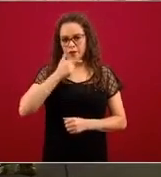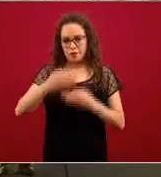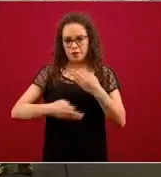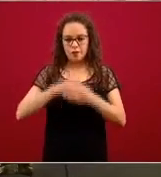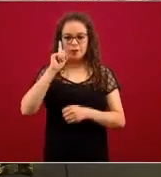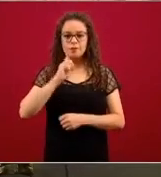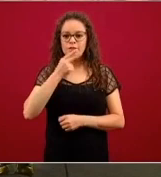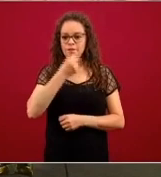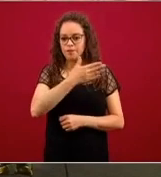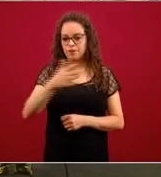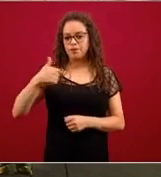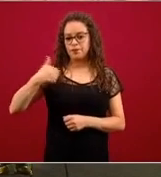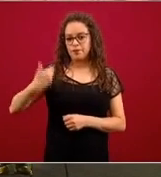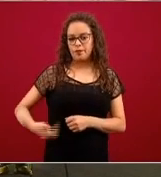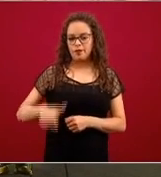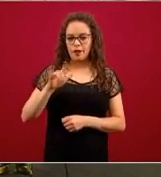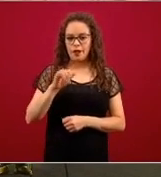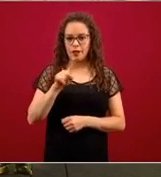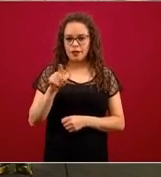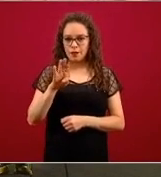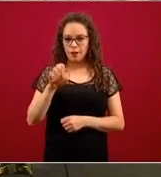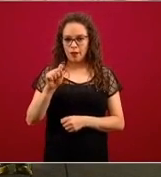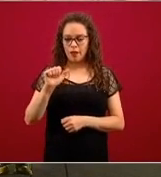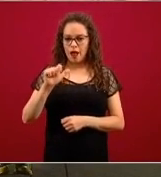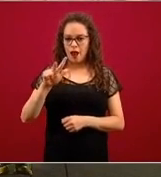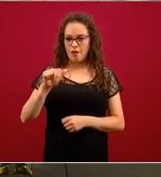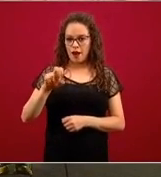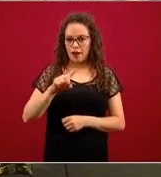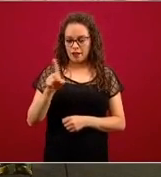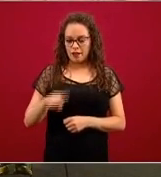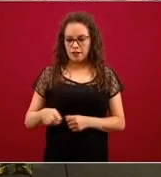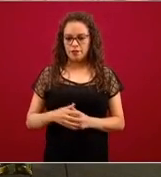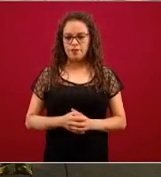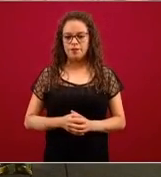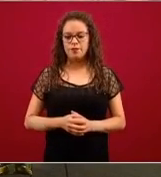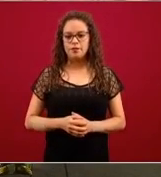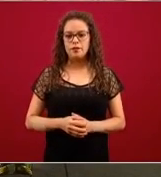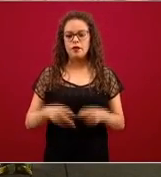Good evening, everyone. Isabel Alvarez from Grupo Canton.